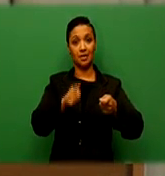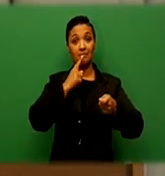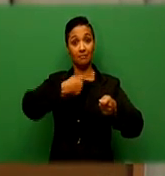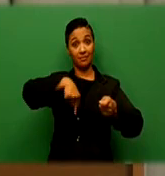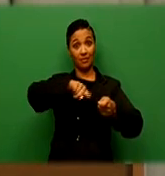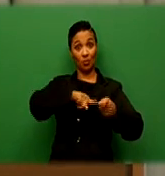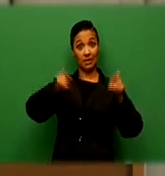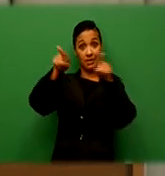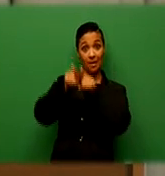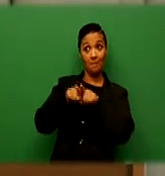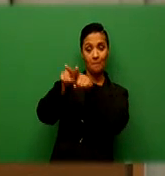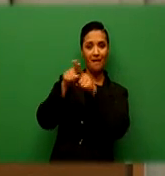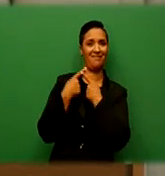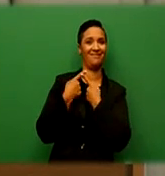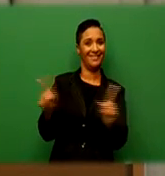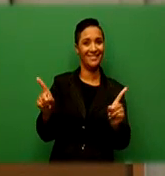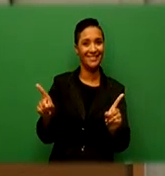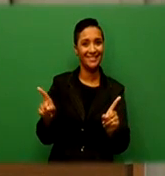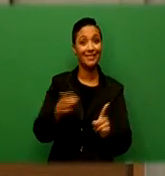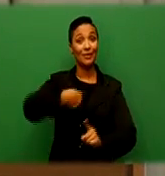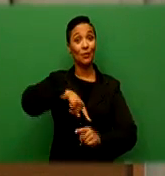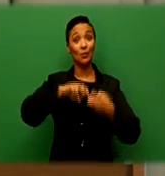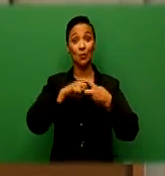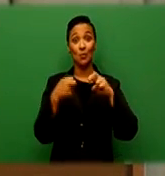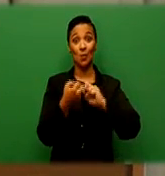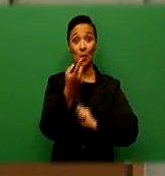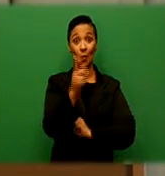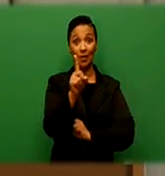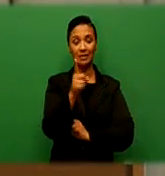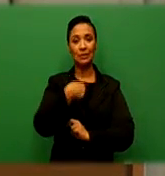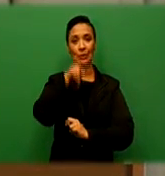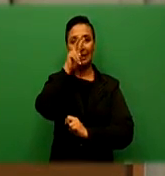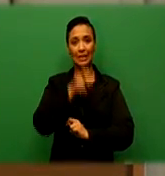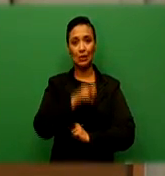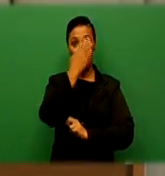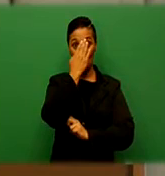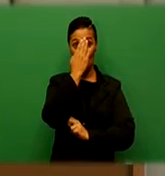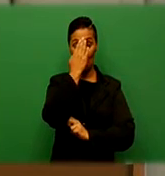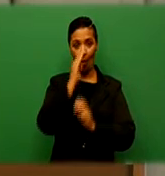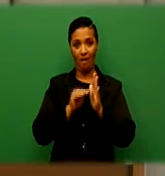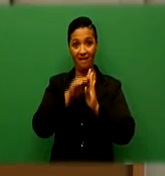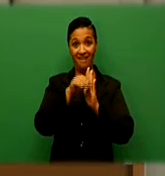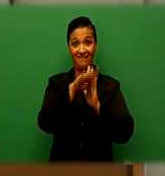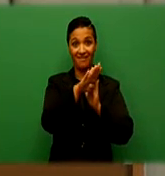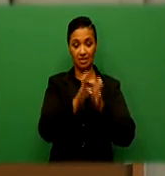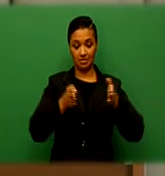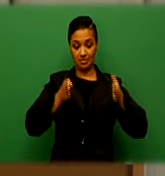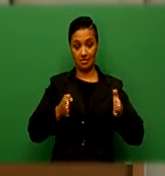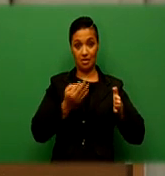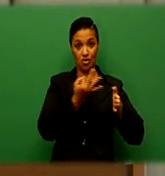facing. The problem we are facing is dealing with inflation outside of our